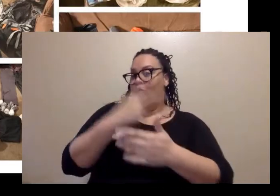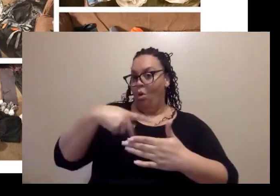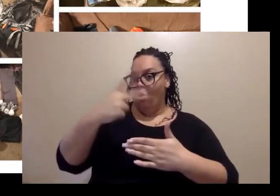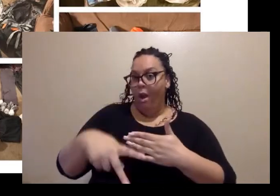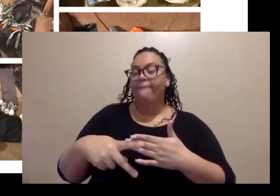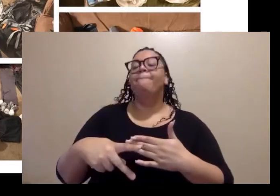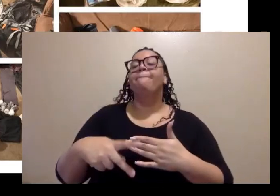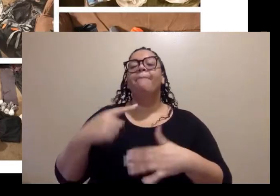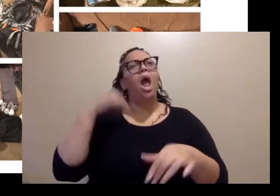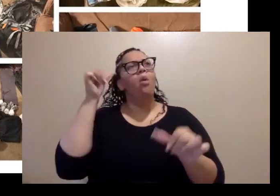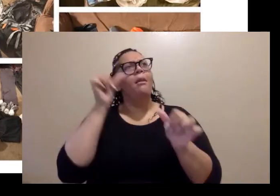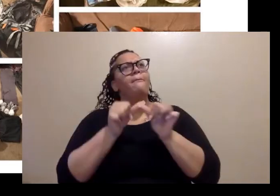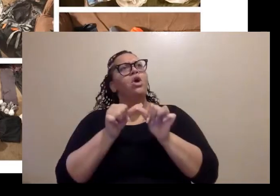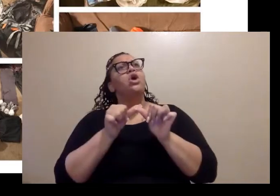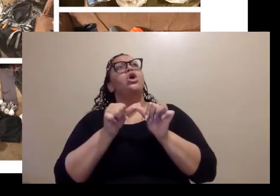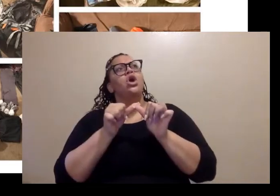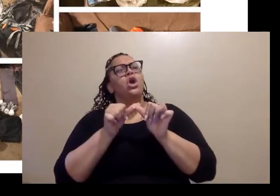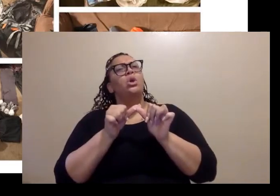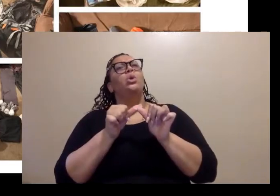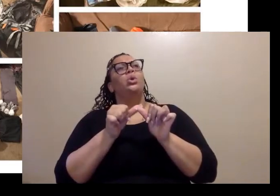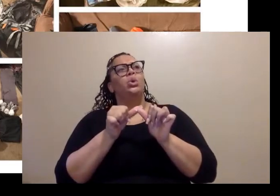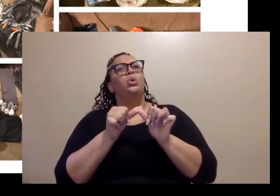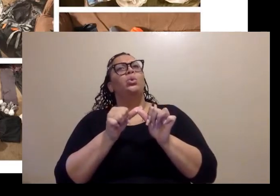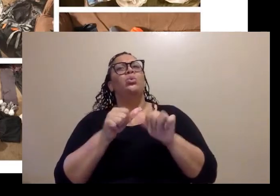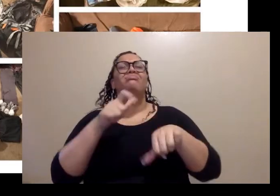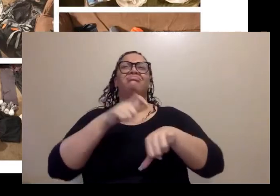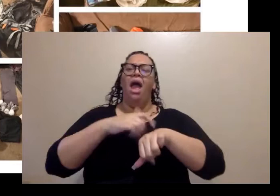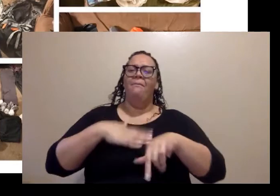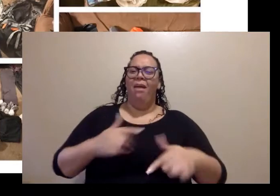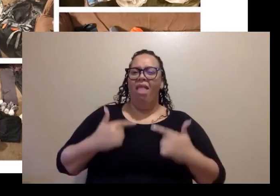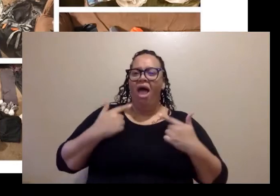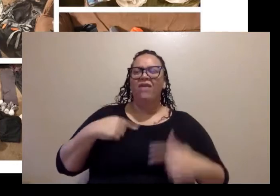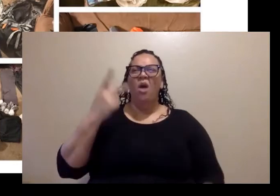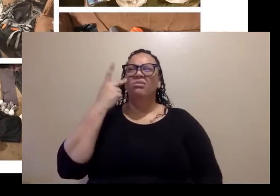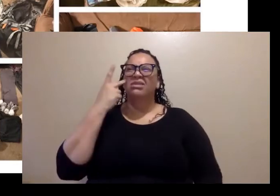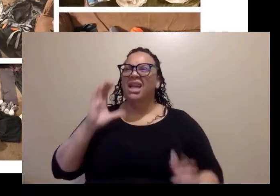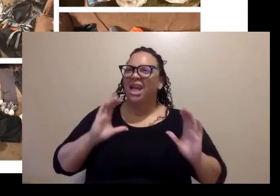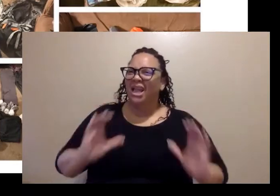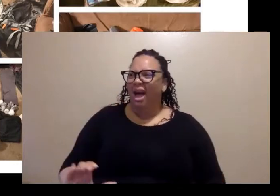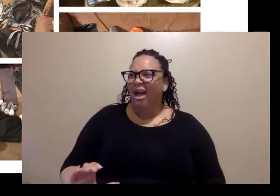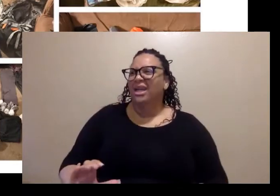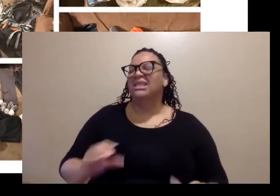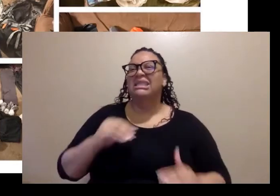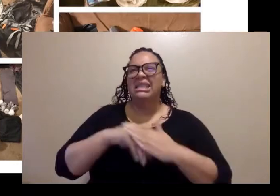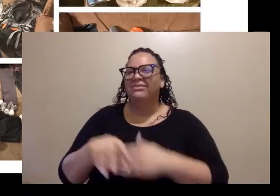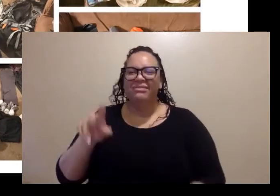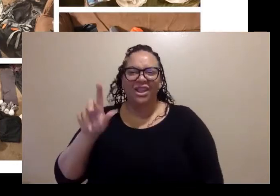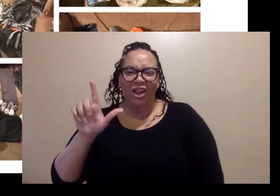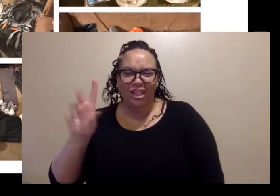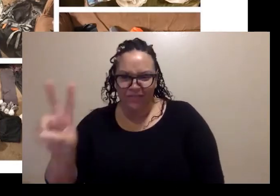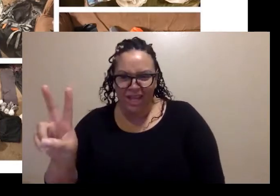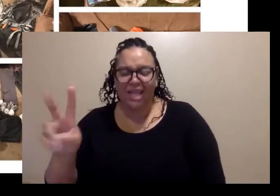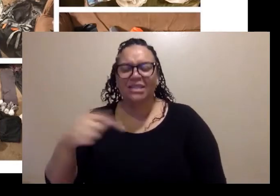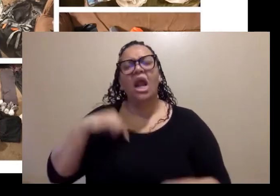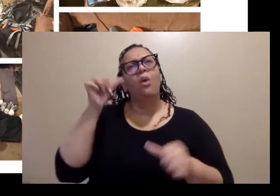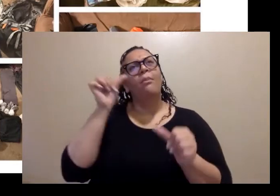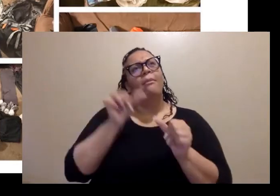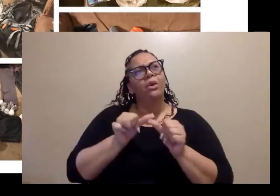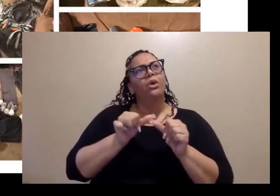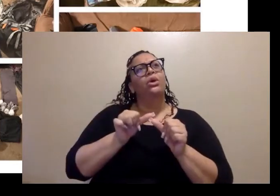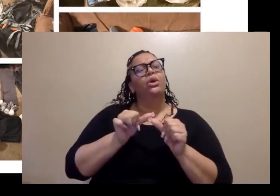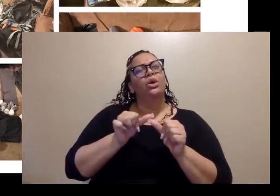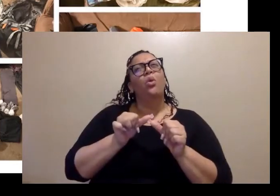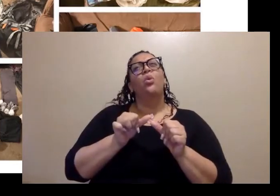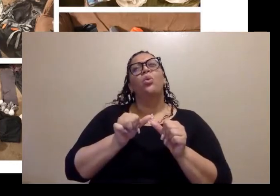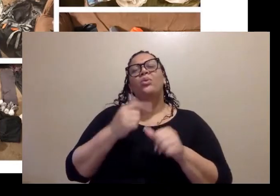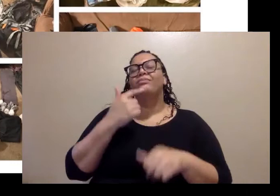I remembered there was a point in my life where I was seeing clients at a clinic in Vegas. I remember telling